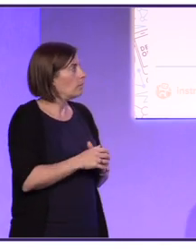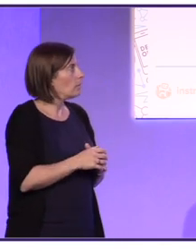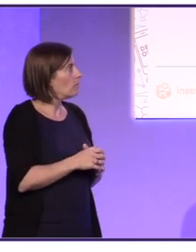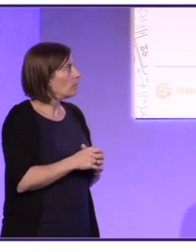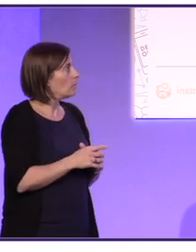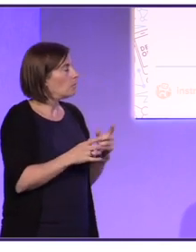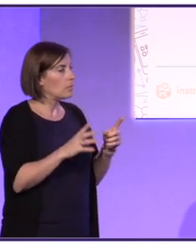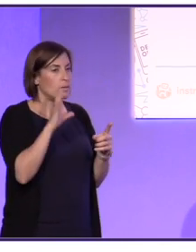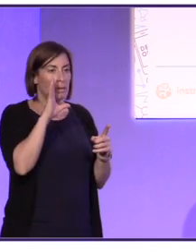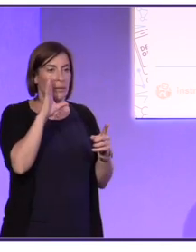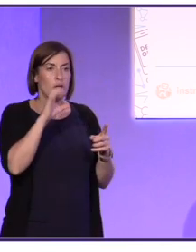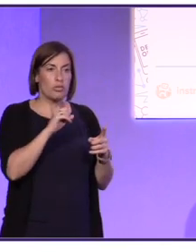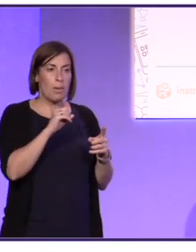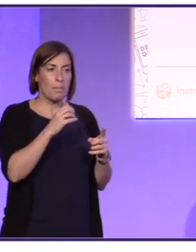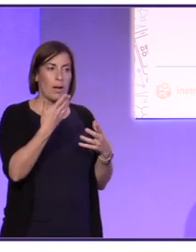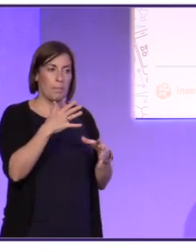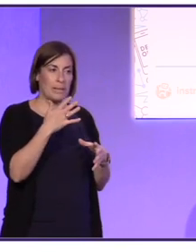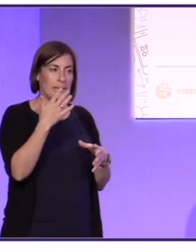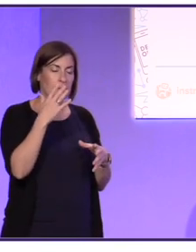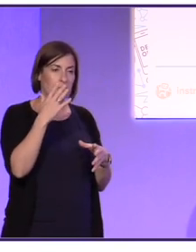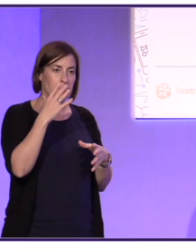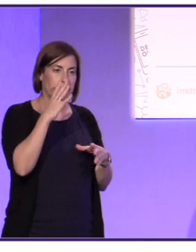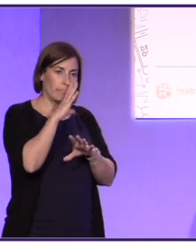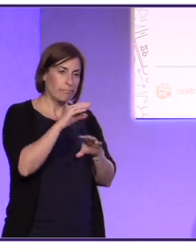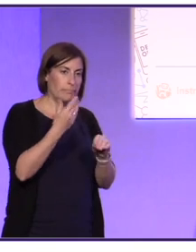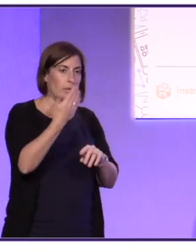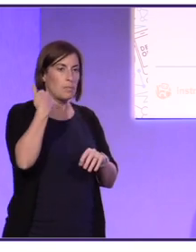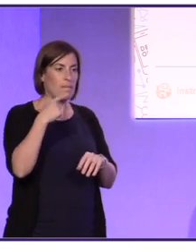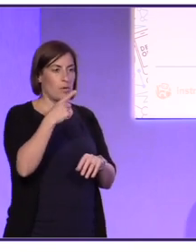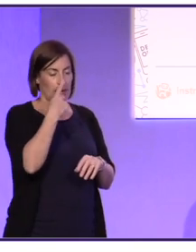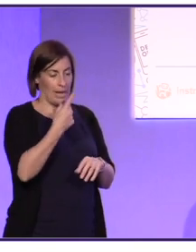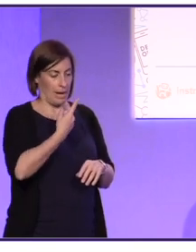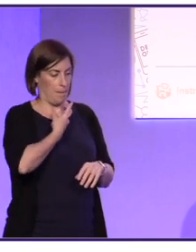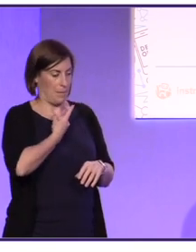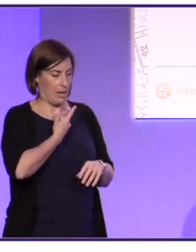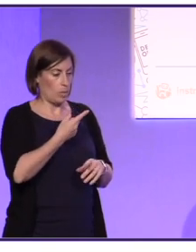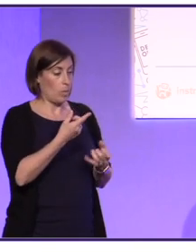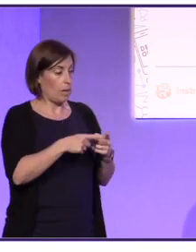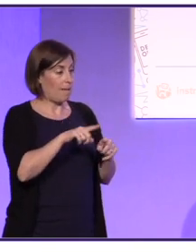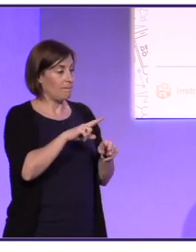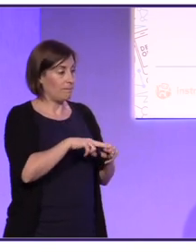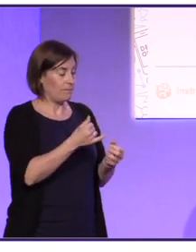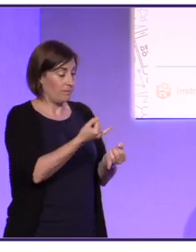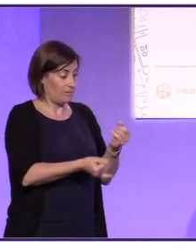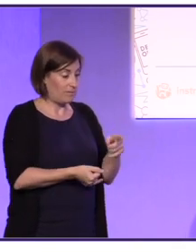I said about this earlier, we could also do manual failovers.